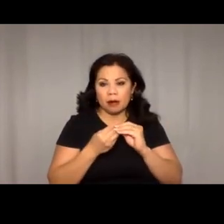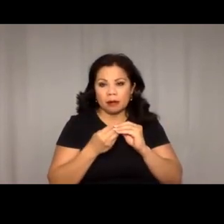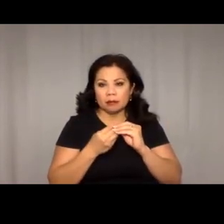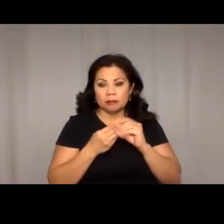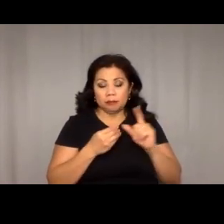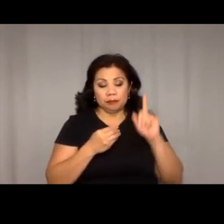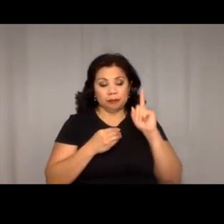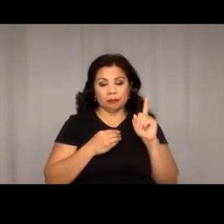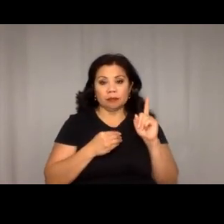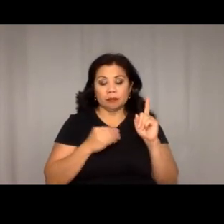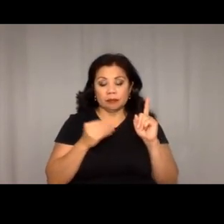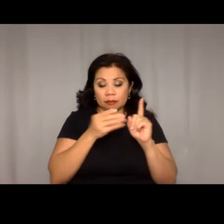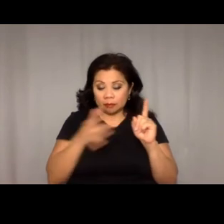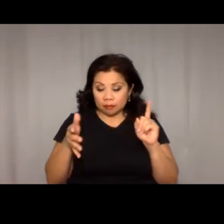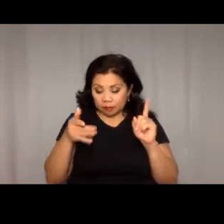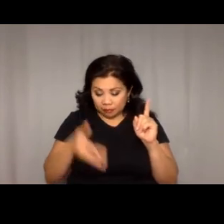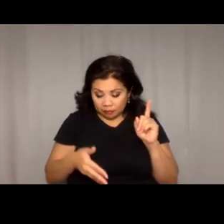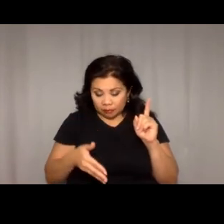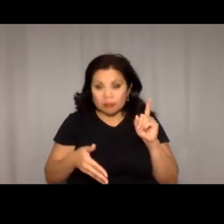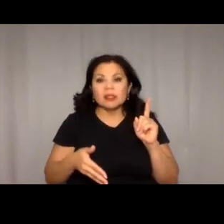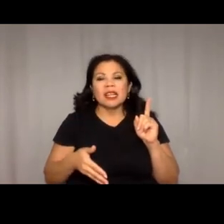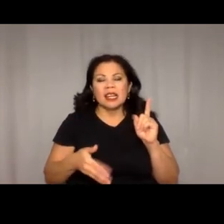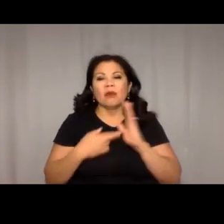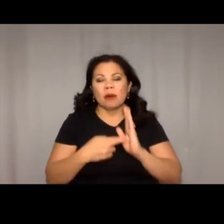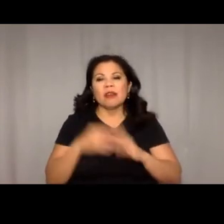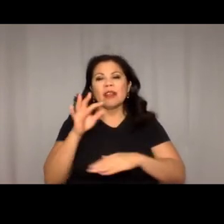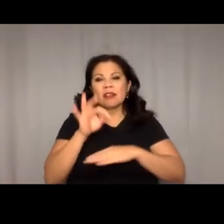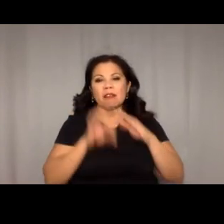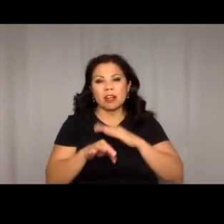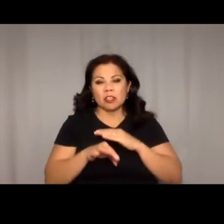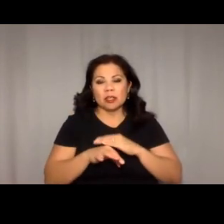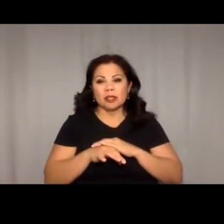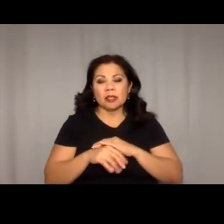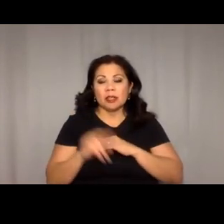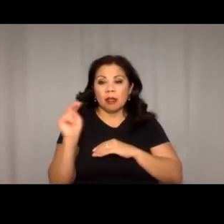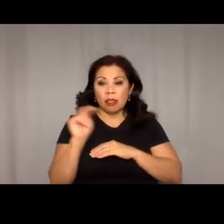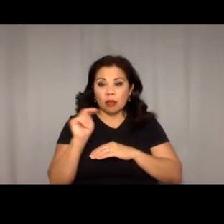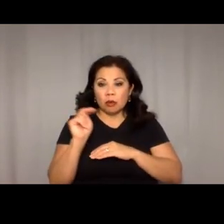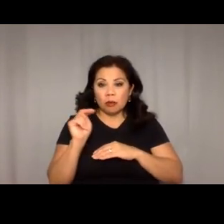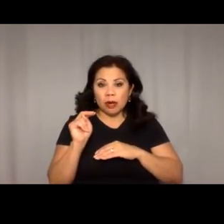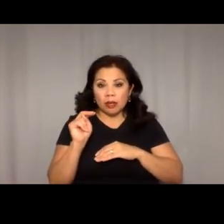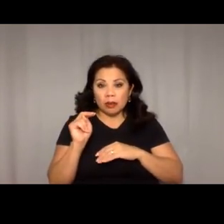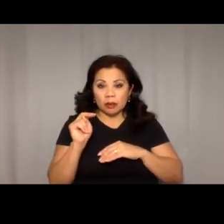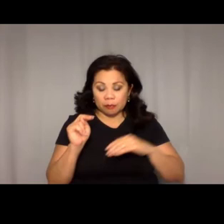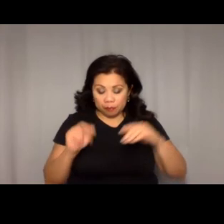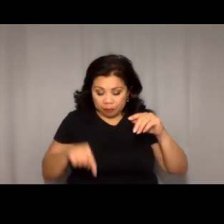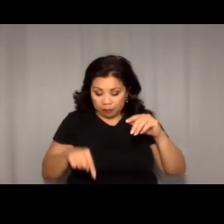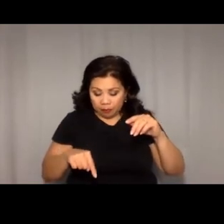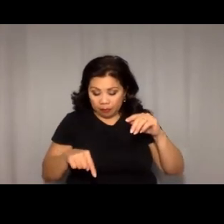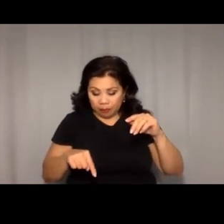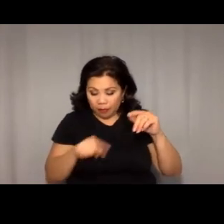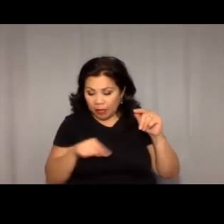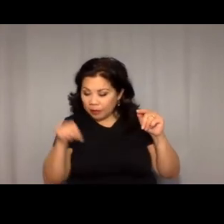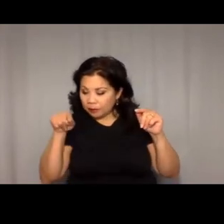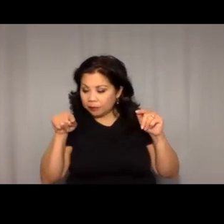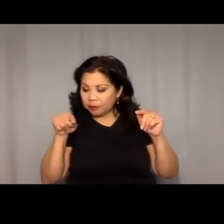The rest represents the fraction. This is your numerator, and that is your denominator. So this is your whole number, then